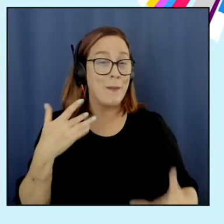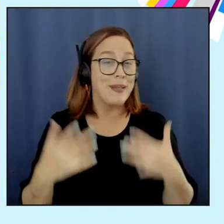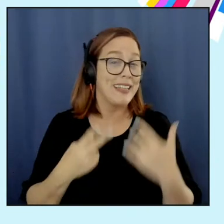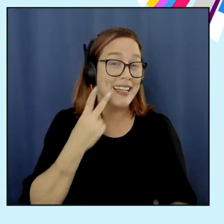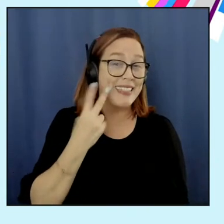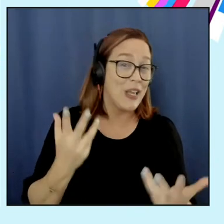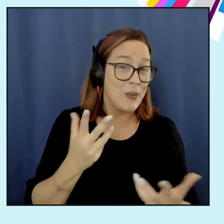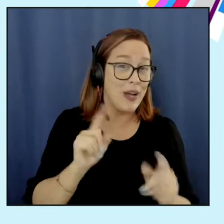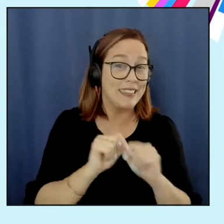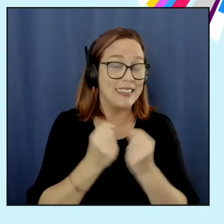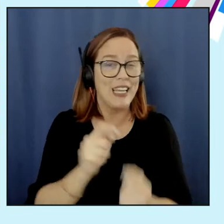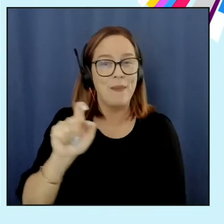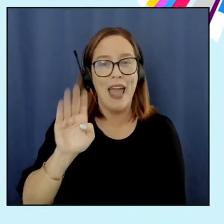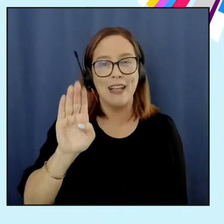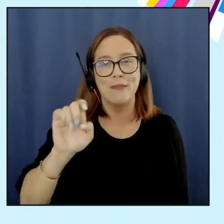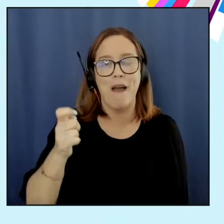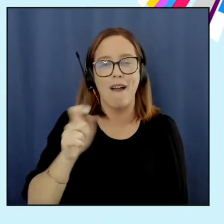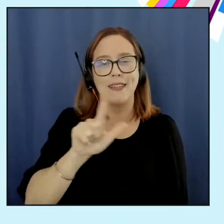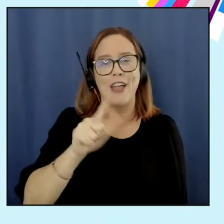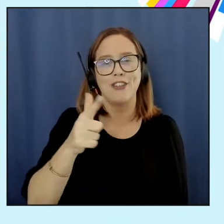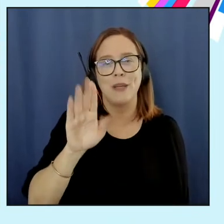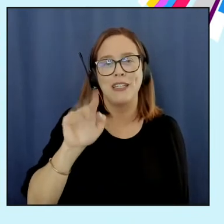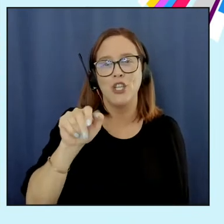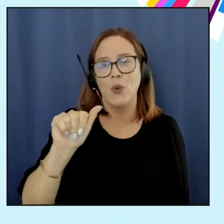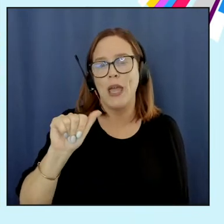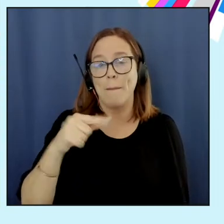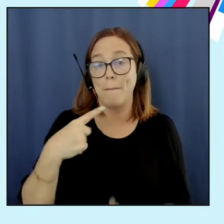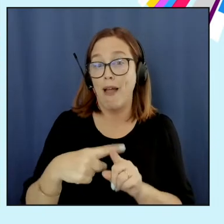LGBTQIA+ is doing over at Xbox.